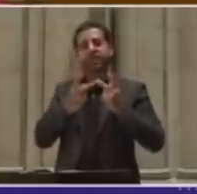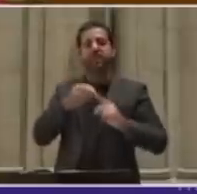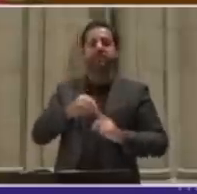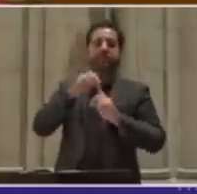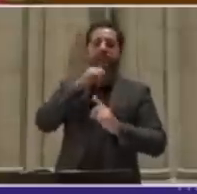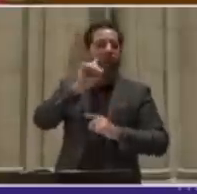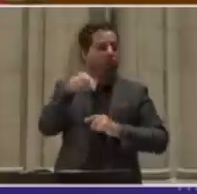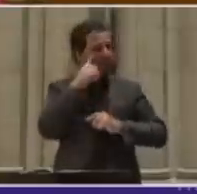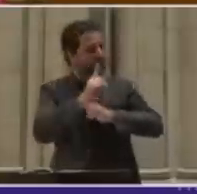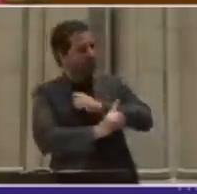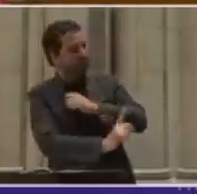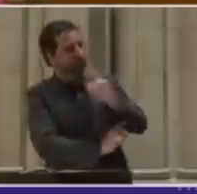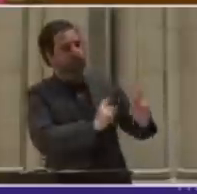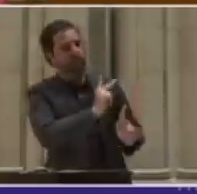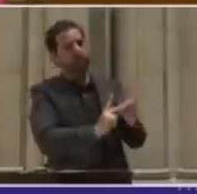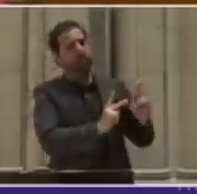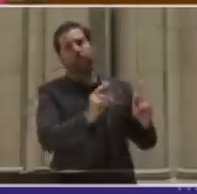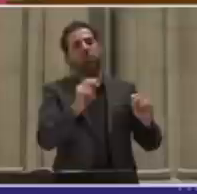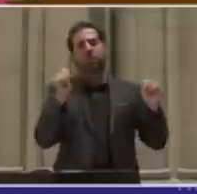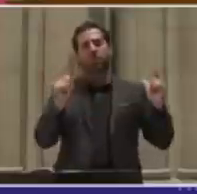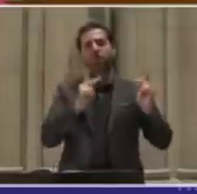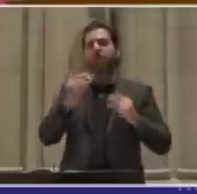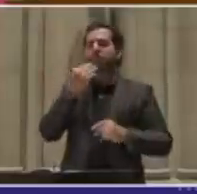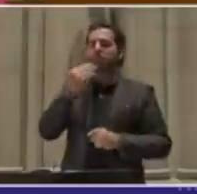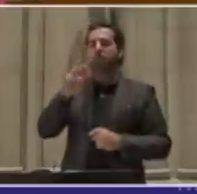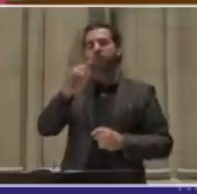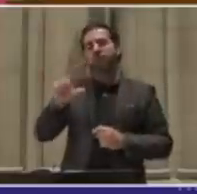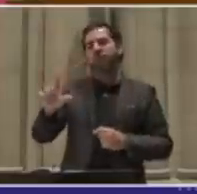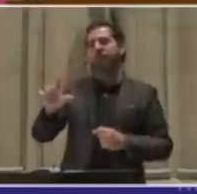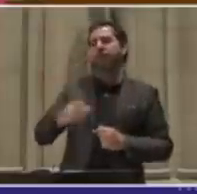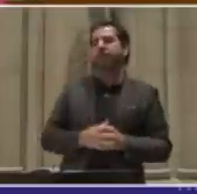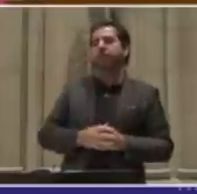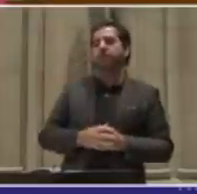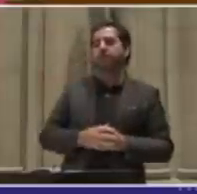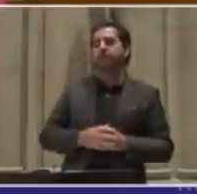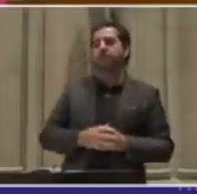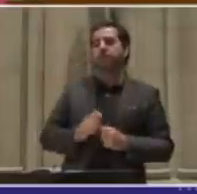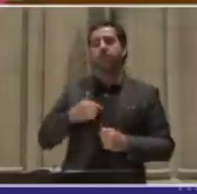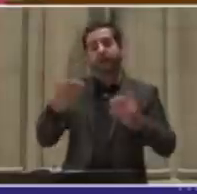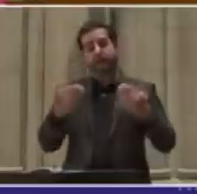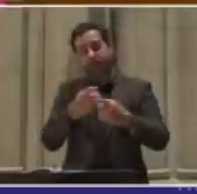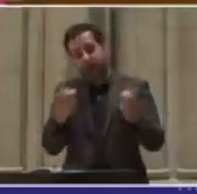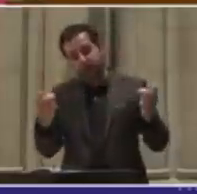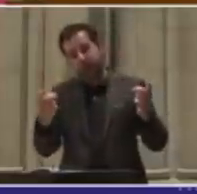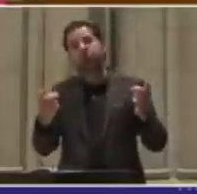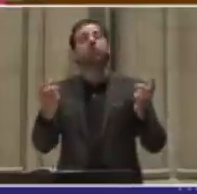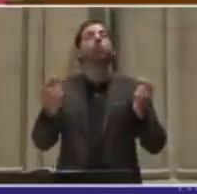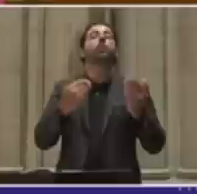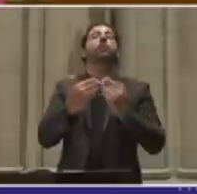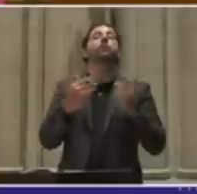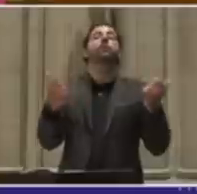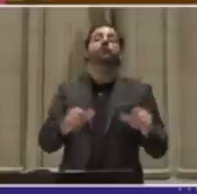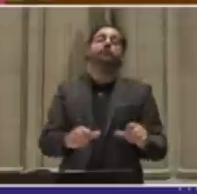to Episcopalians, but to all peoples of goodwill. And so I invite you to do whatever you